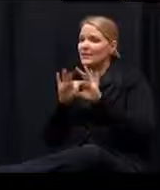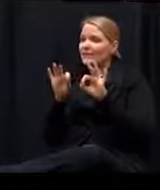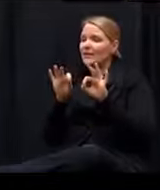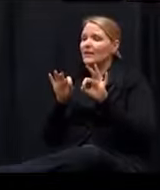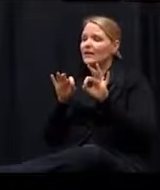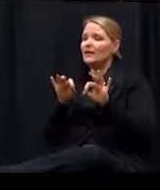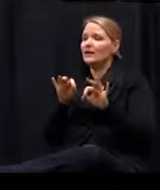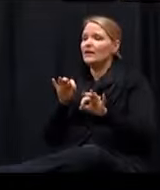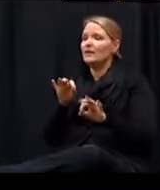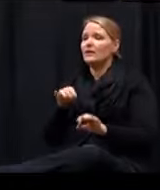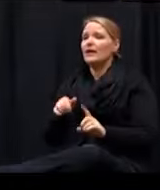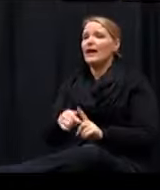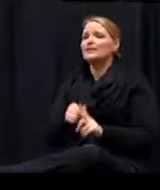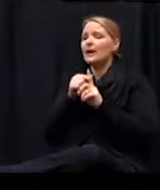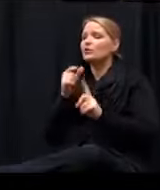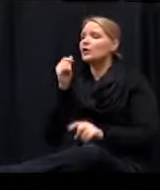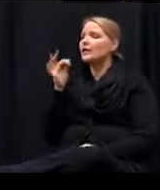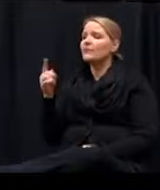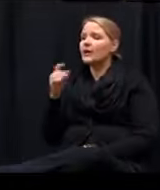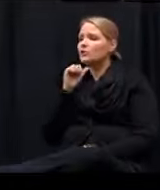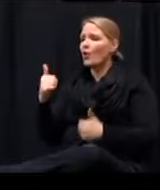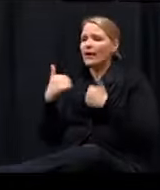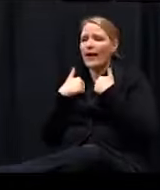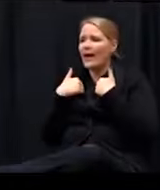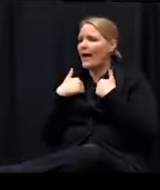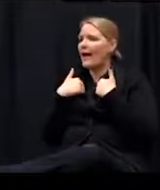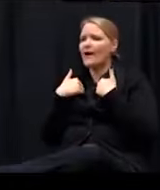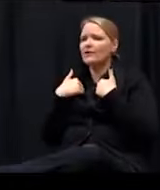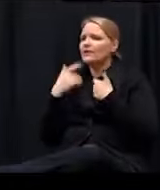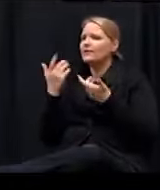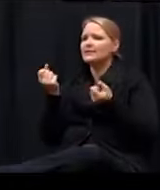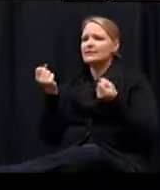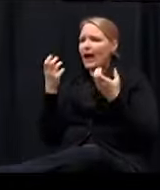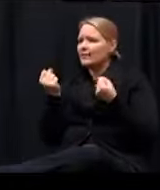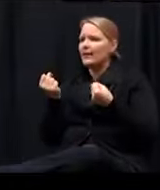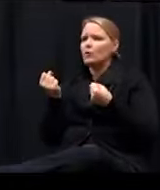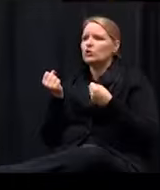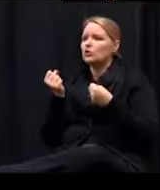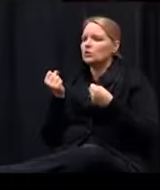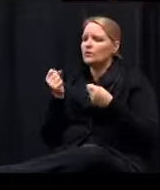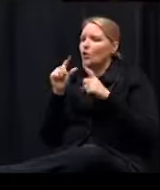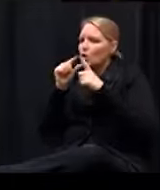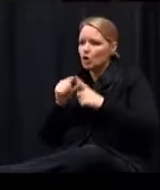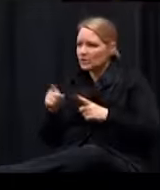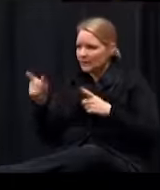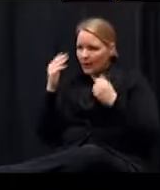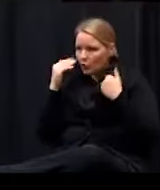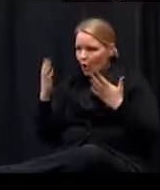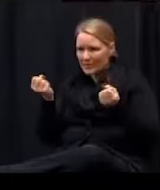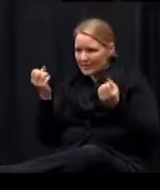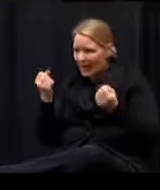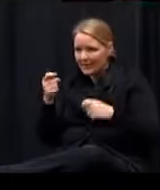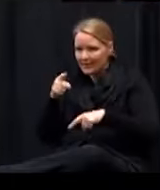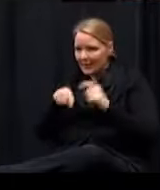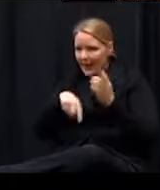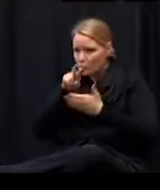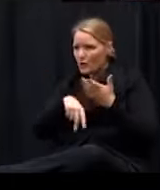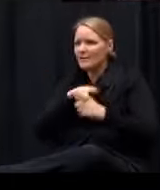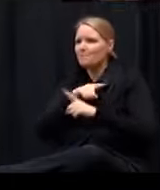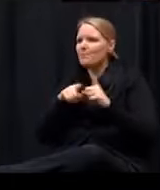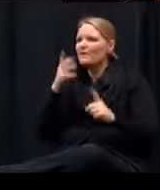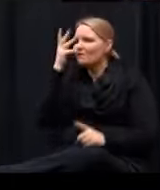important, especially if they're not having the sign language, like they don't have the words in sign language, they can't read it, but they